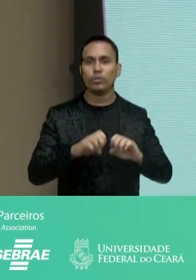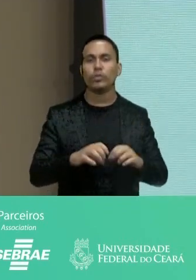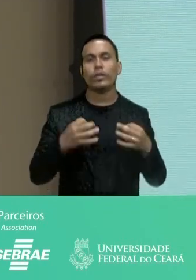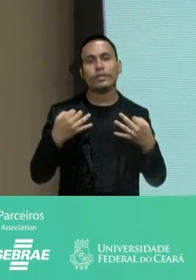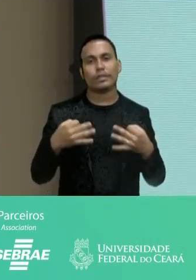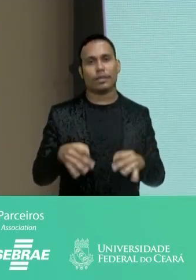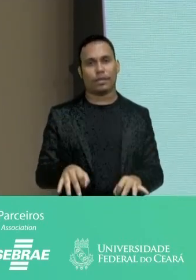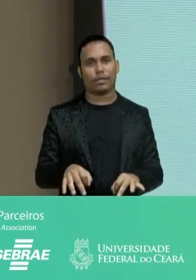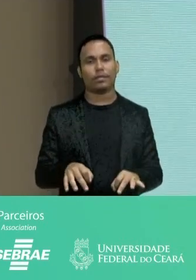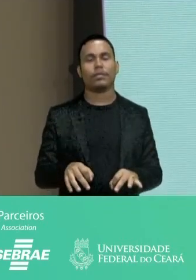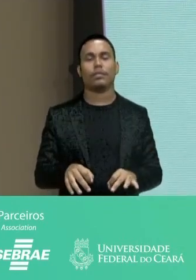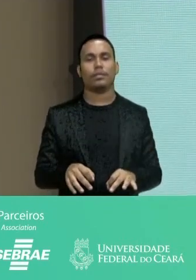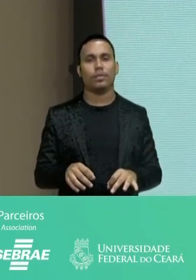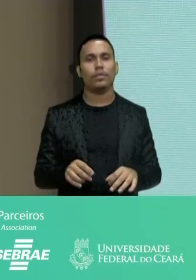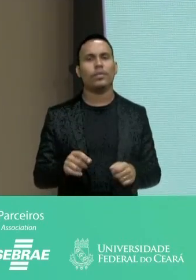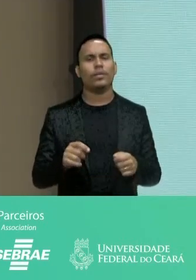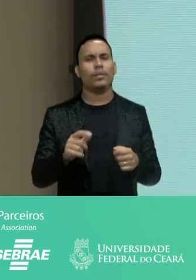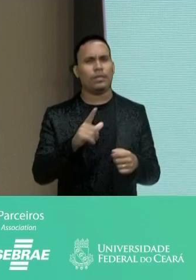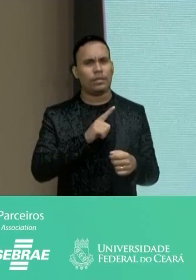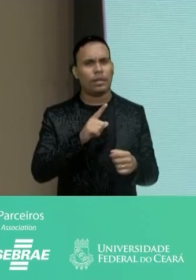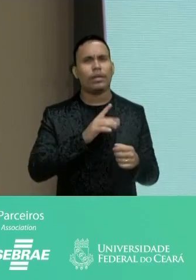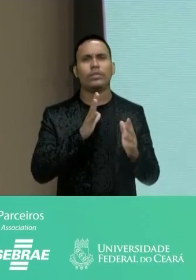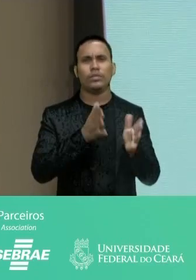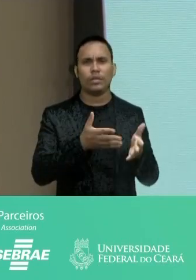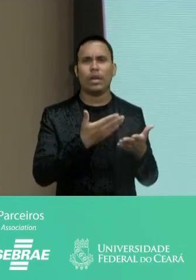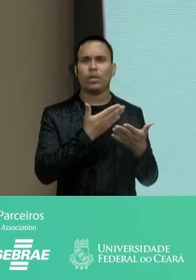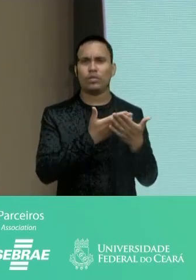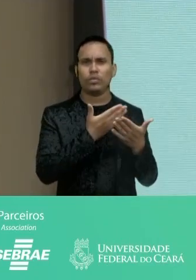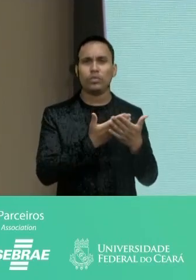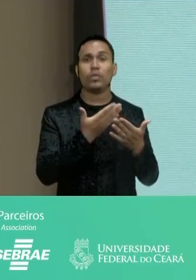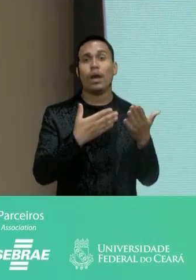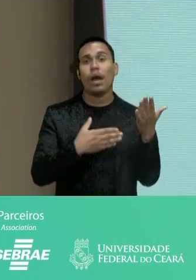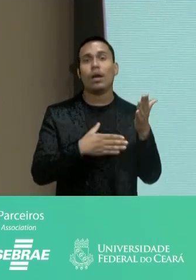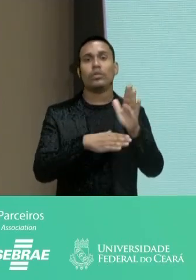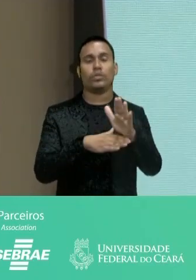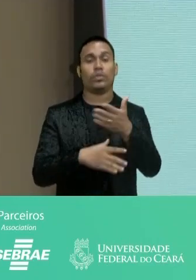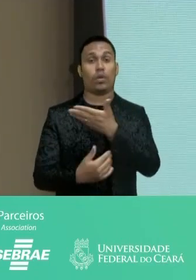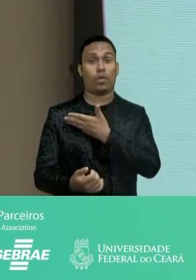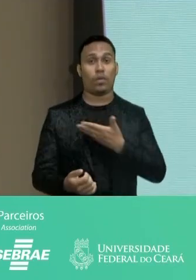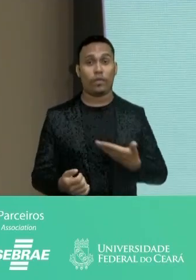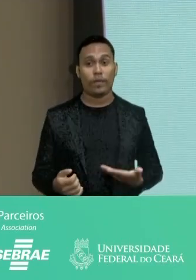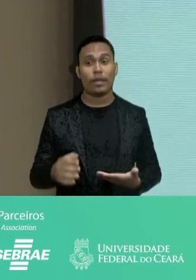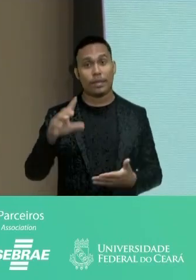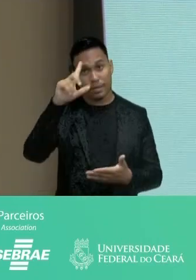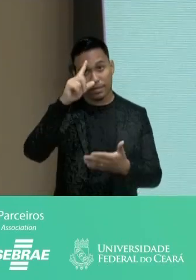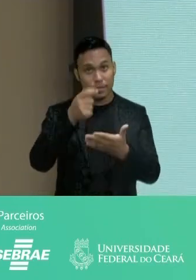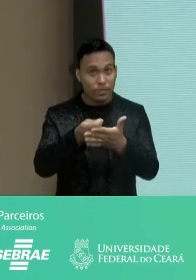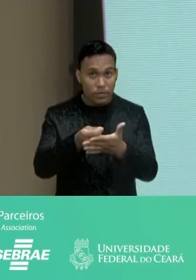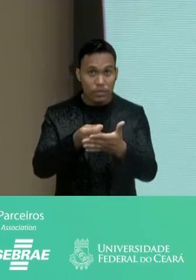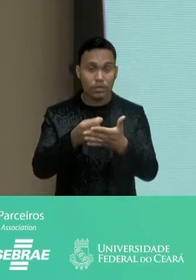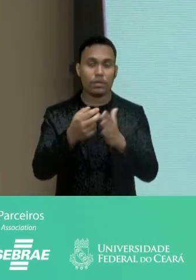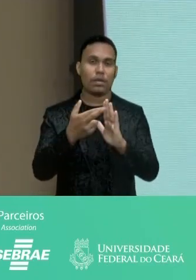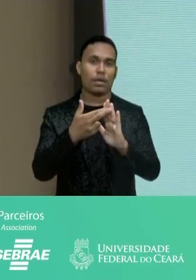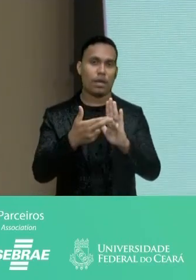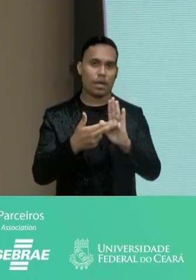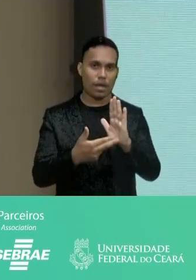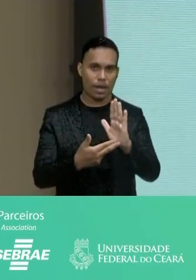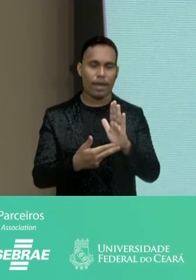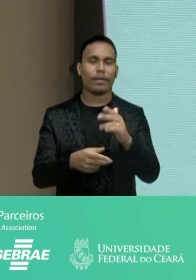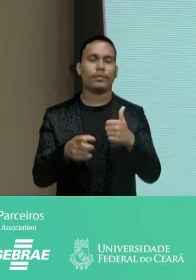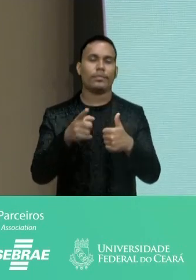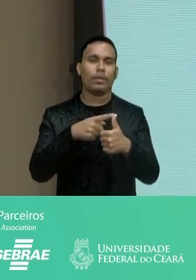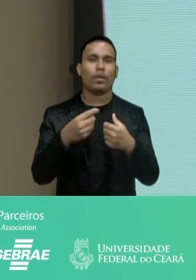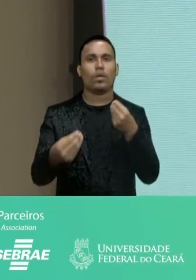regulation, where we're doing studies to help the government to define some rules, how